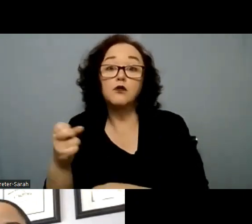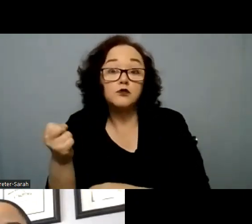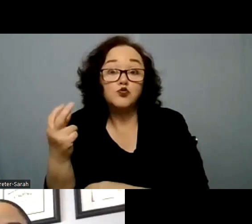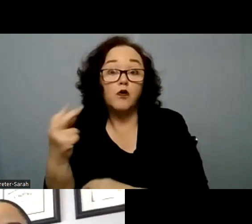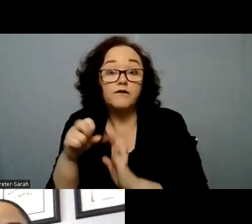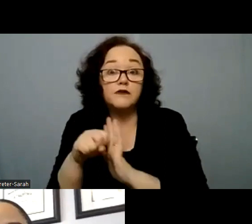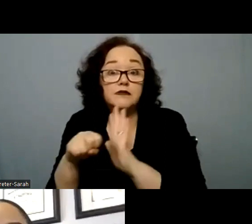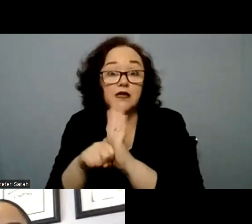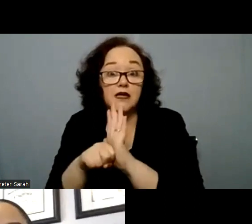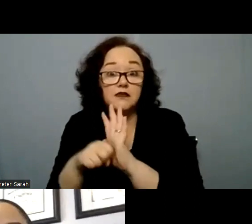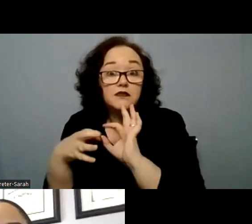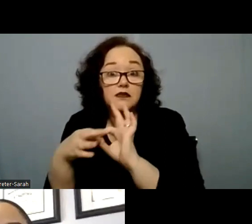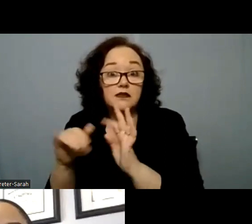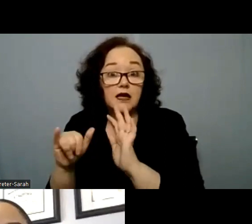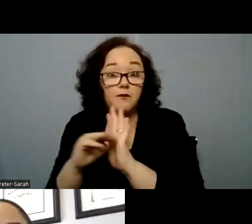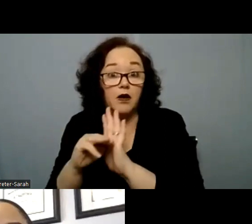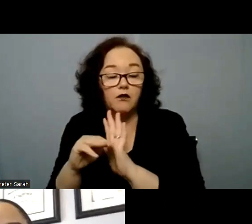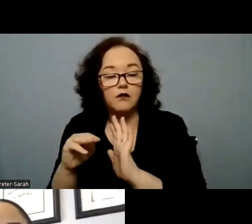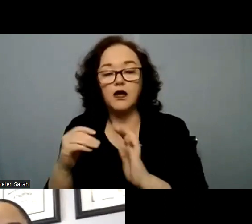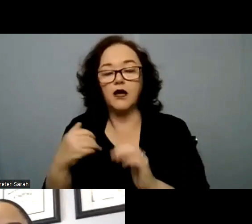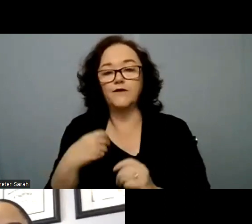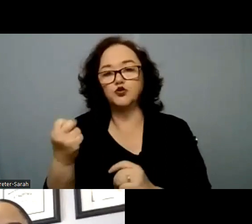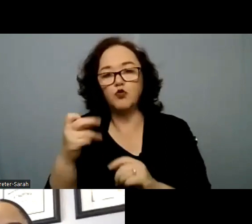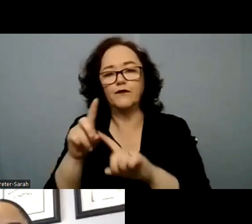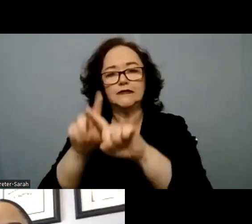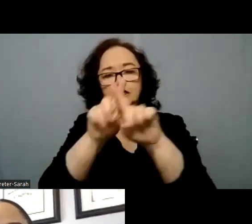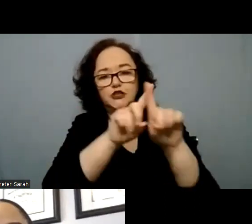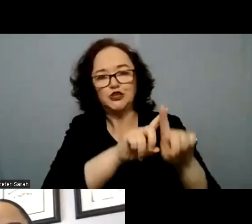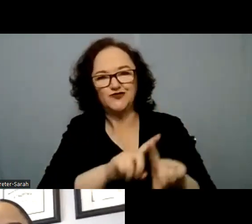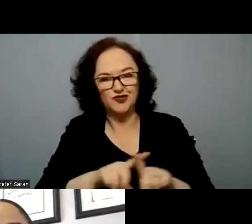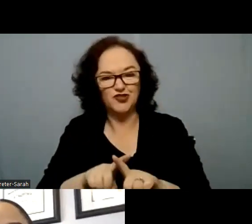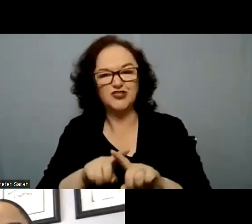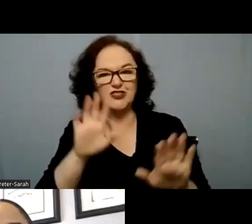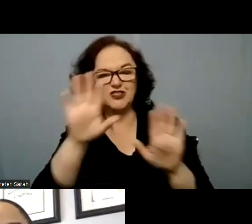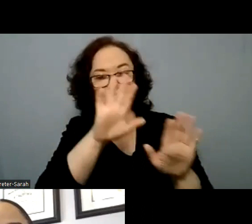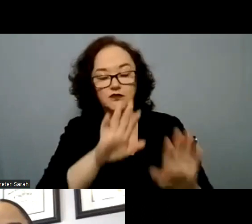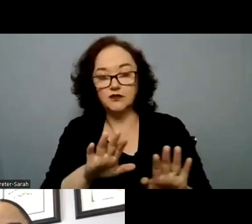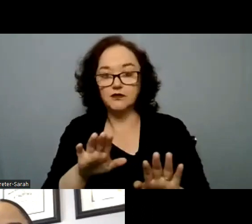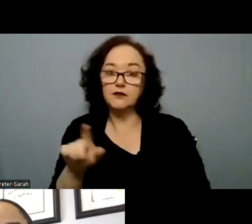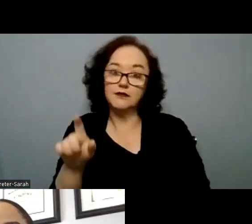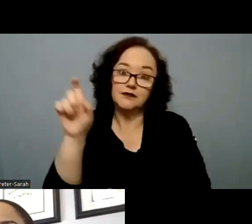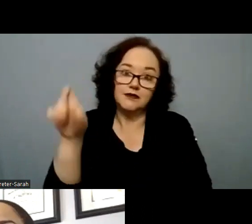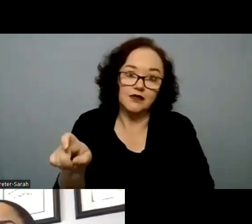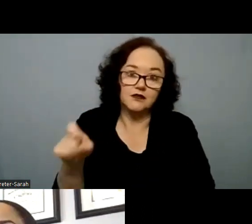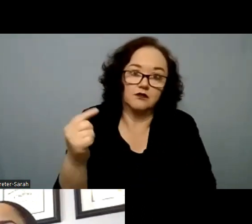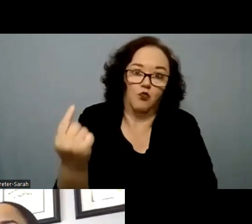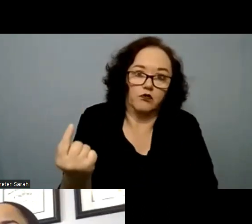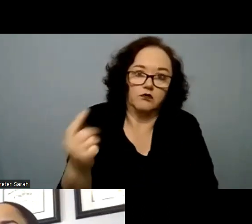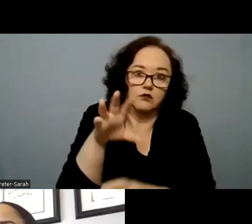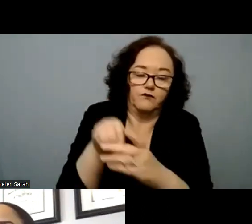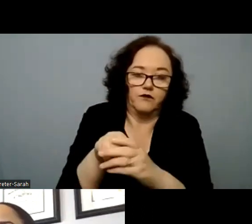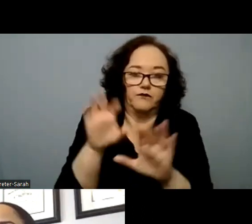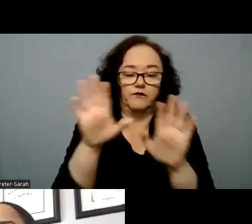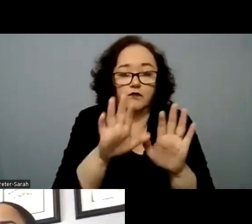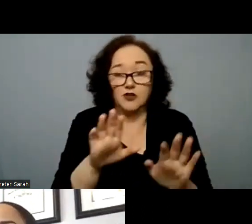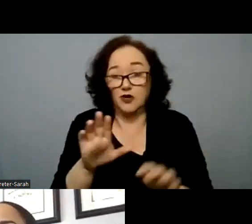CCBHC model, there are 12 different environments, and Texas certainly being one of them. So I don't know, Andrea, if you want to add